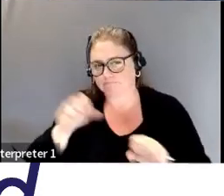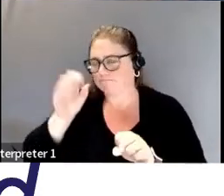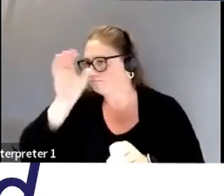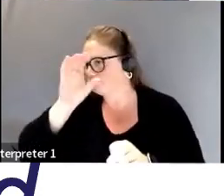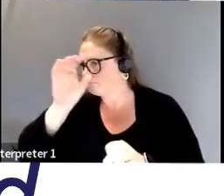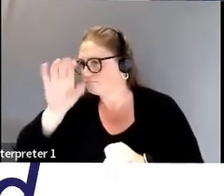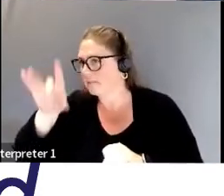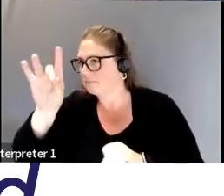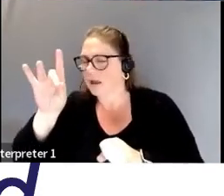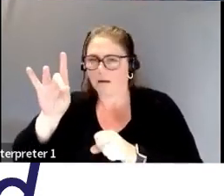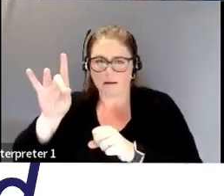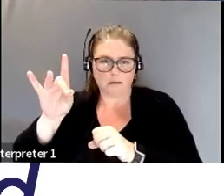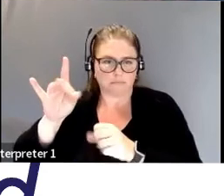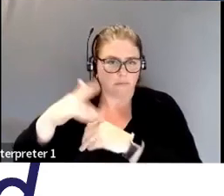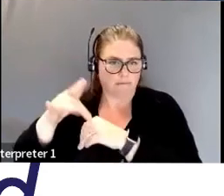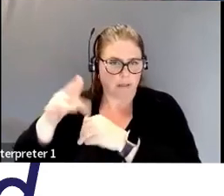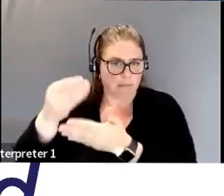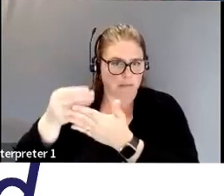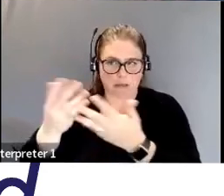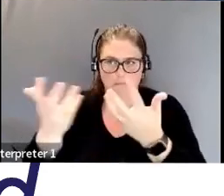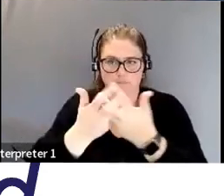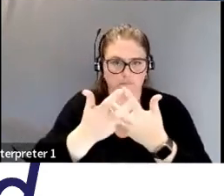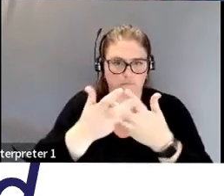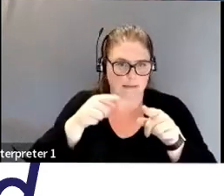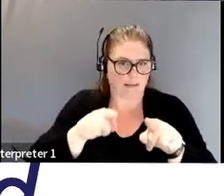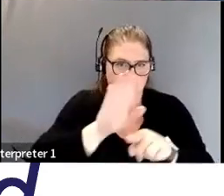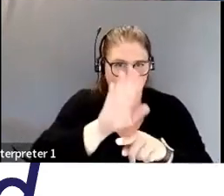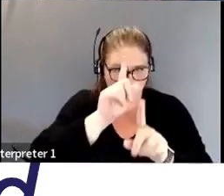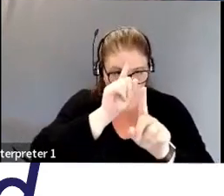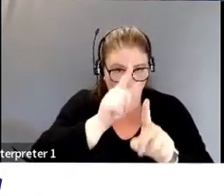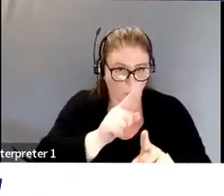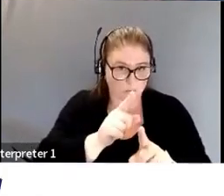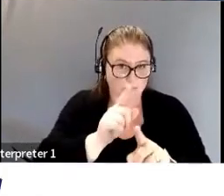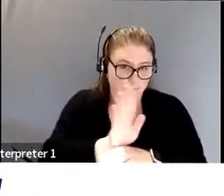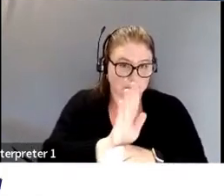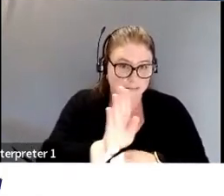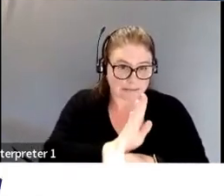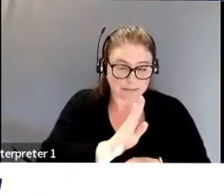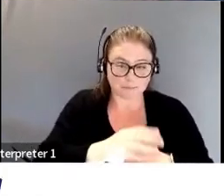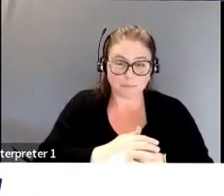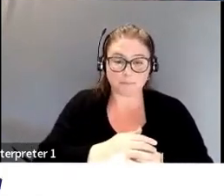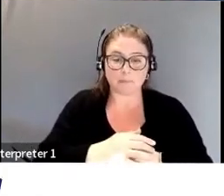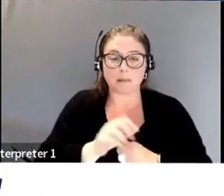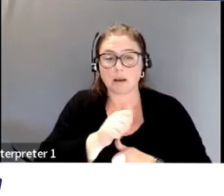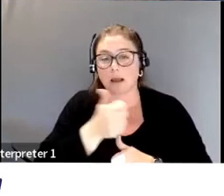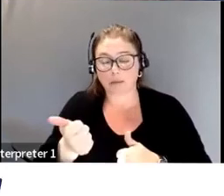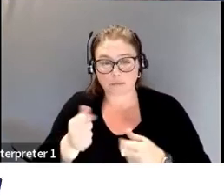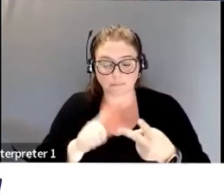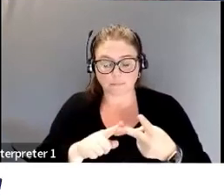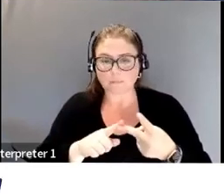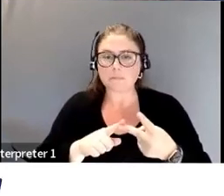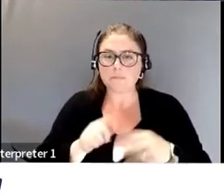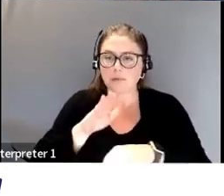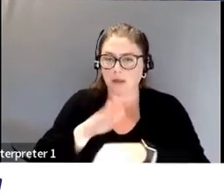goals. So next up, we have got our consultations. So these are